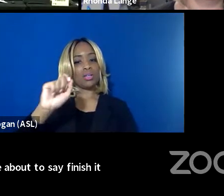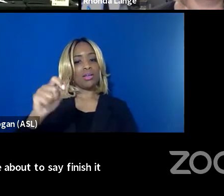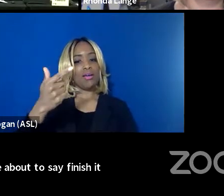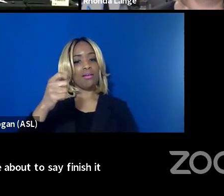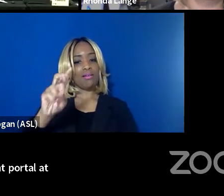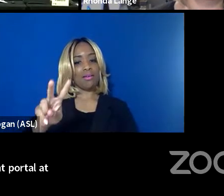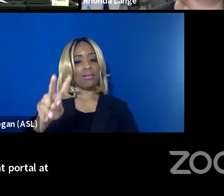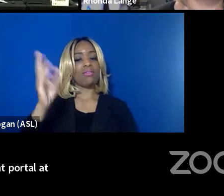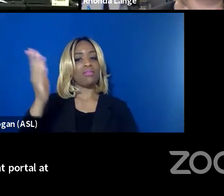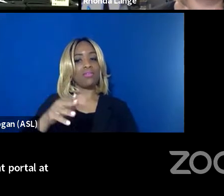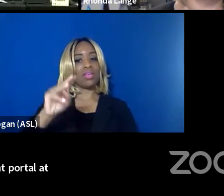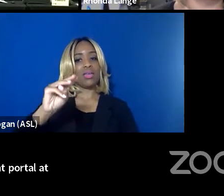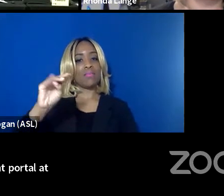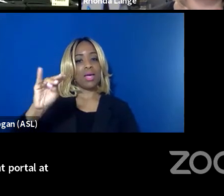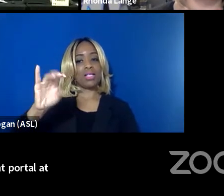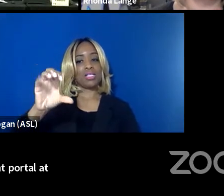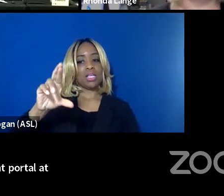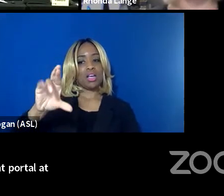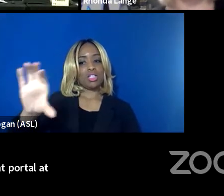Michigan.gov/MICRC.